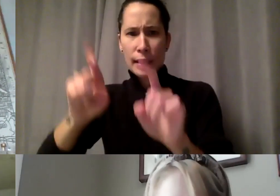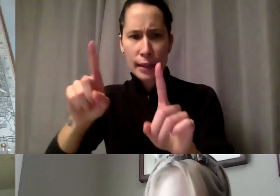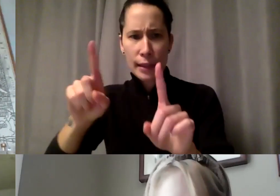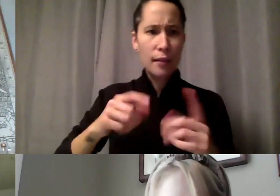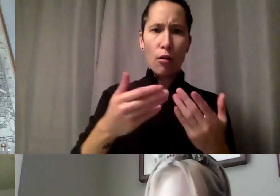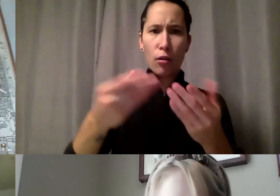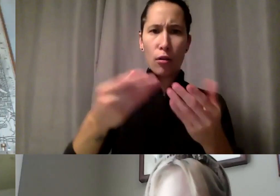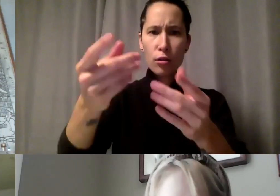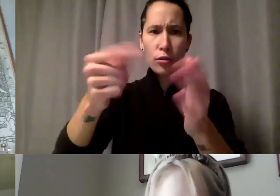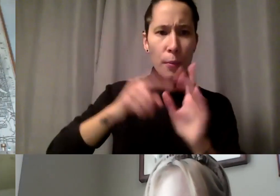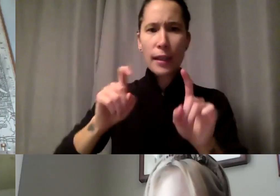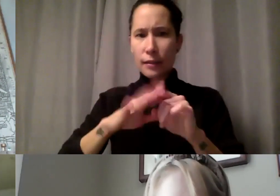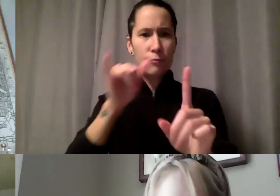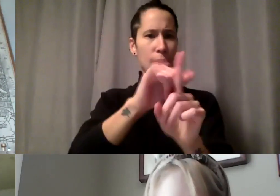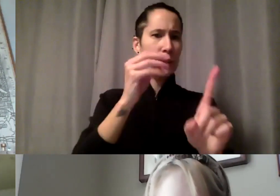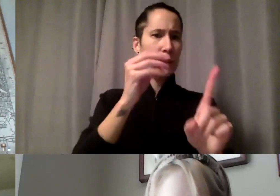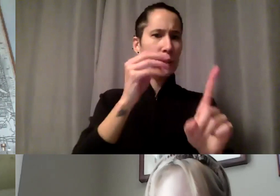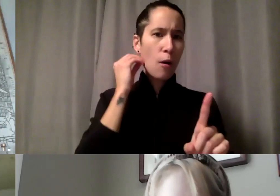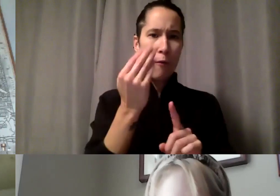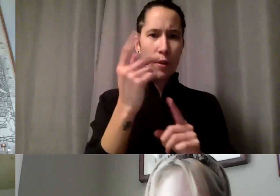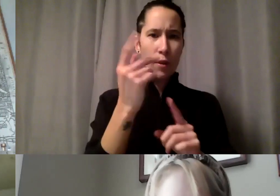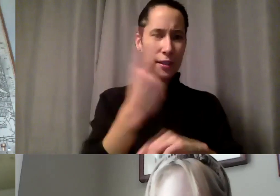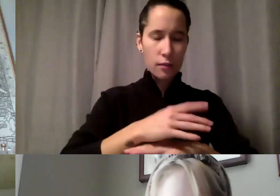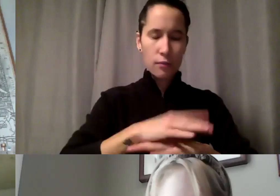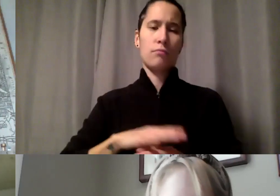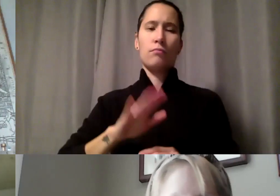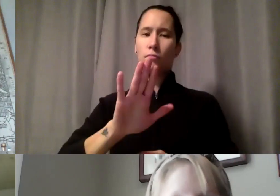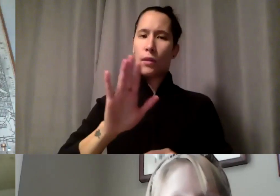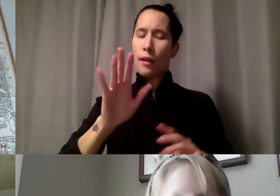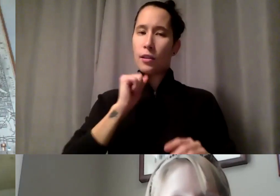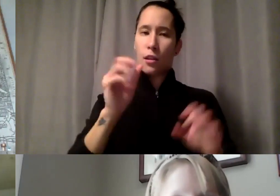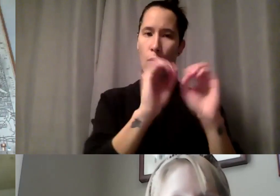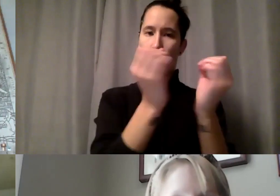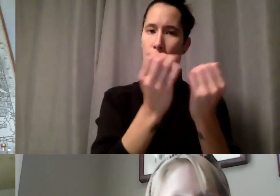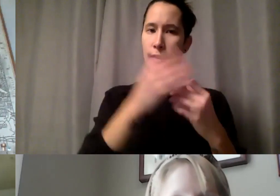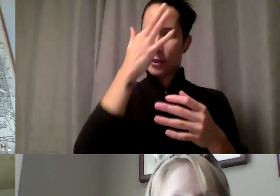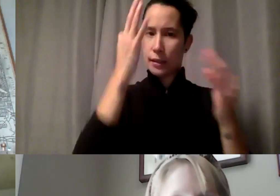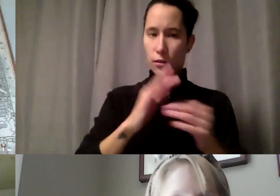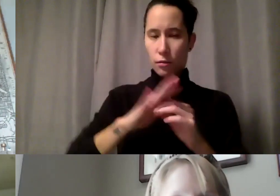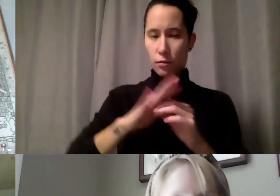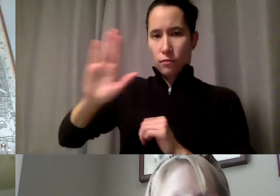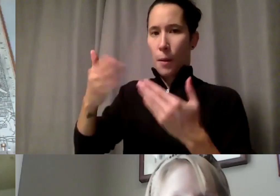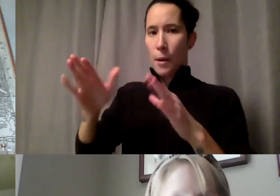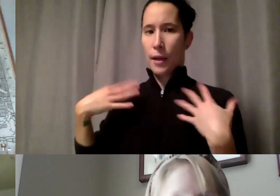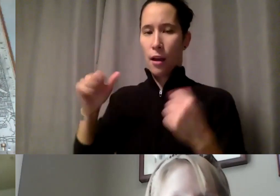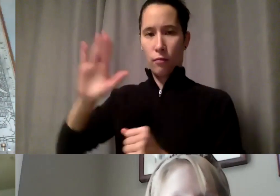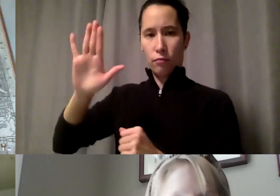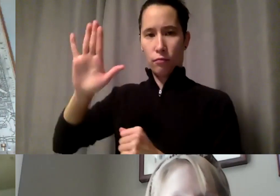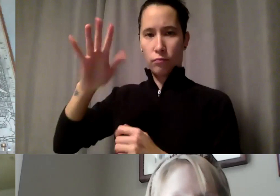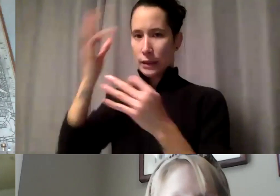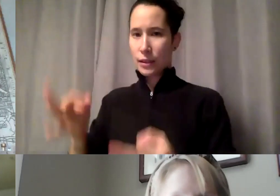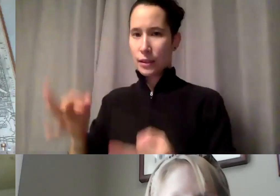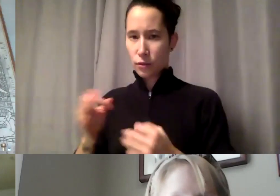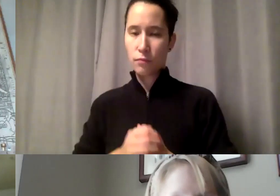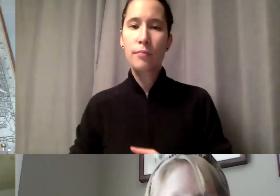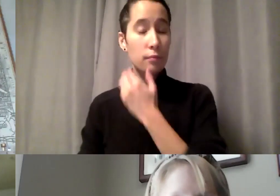negative for 14 days, whatever. That's not the organization. That's a public health decision. Right. Okay. I want to ask some sport-specific